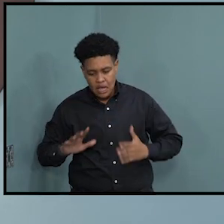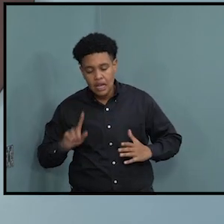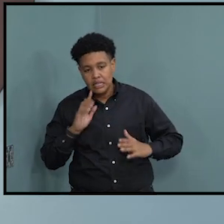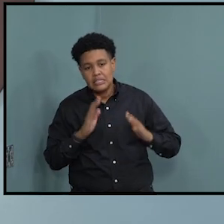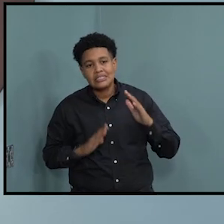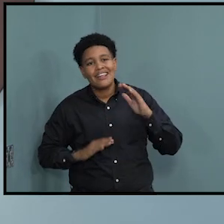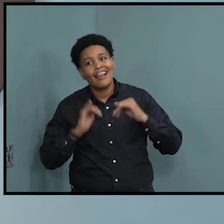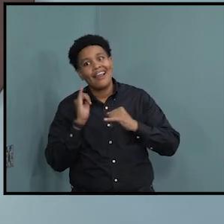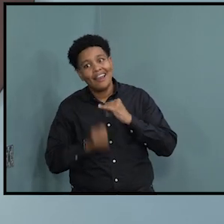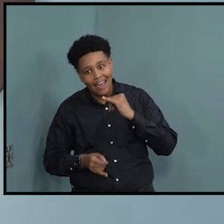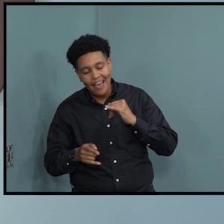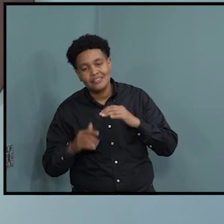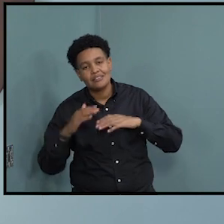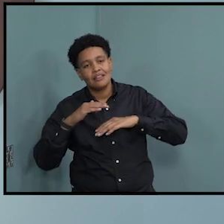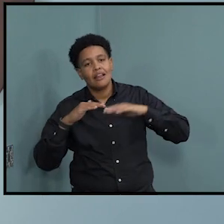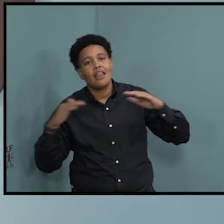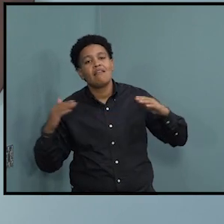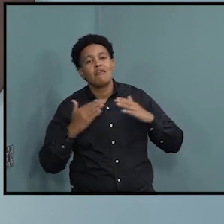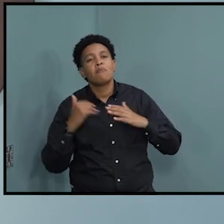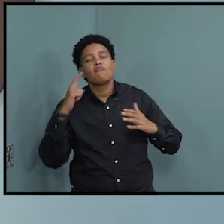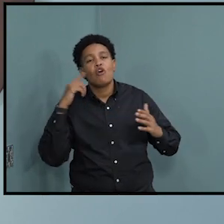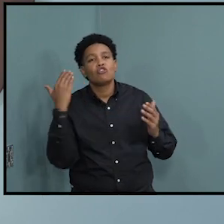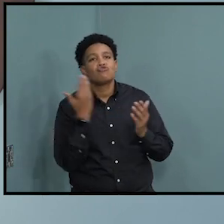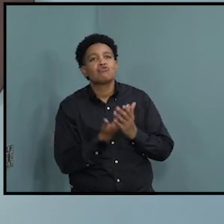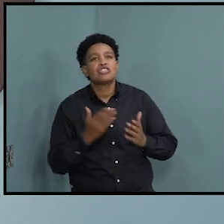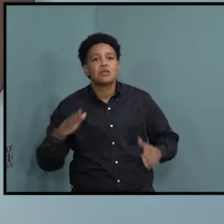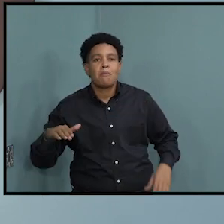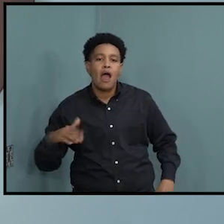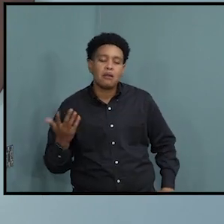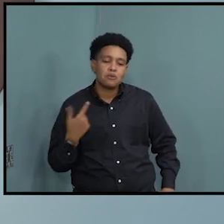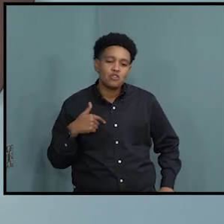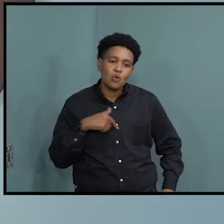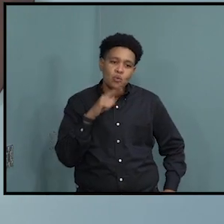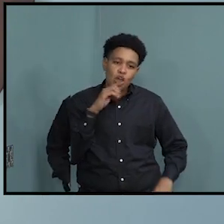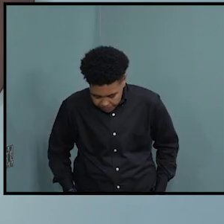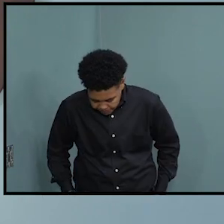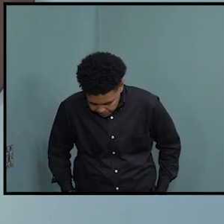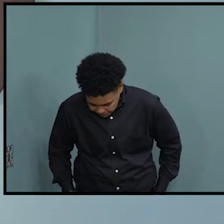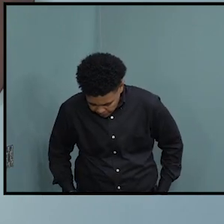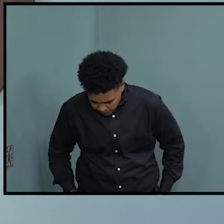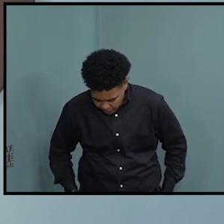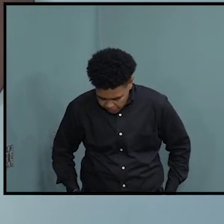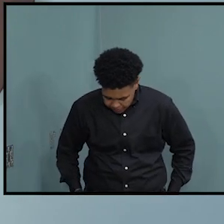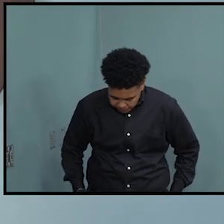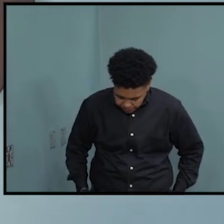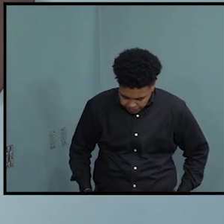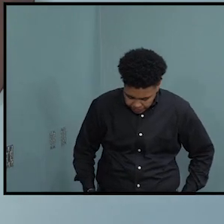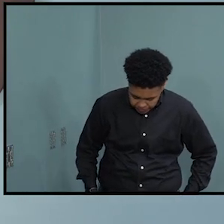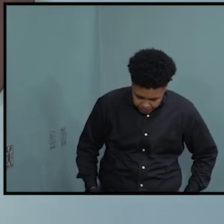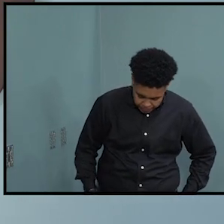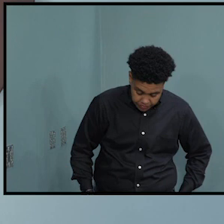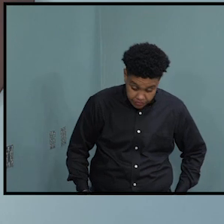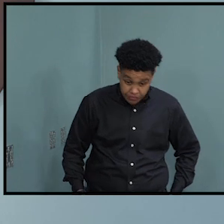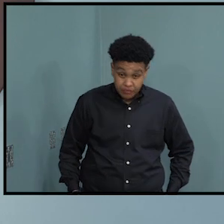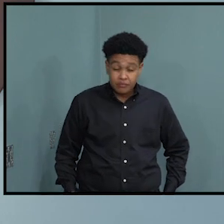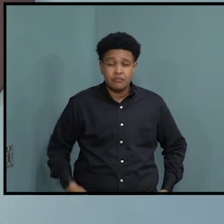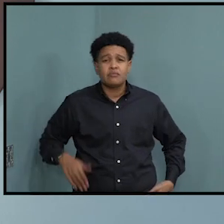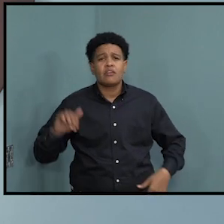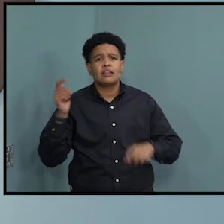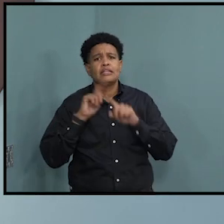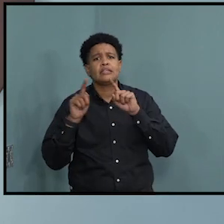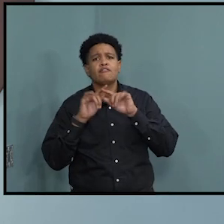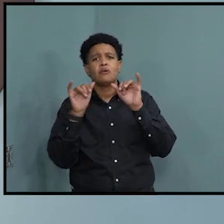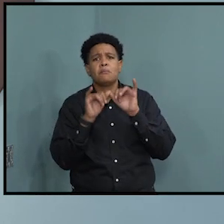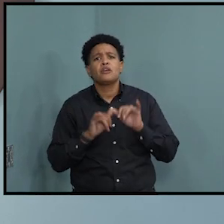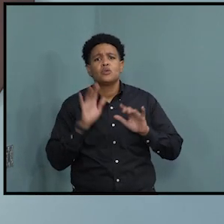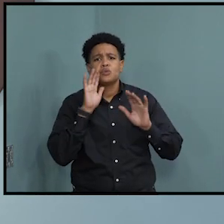penultimate stage before it reaches Parliament. So we are on track, but there are other measures which will require legislation